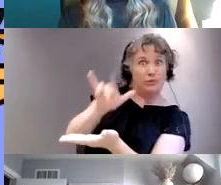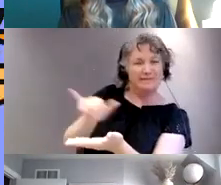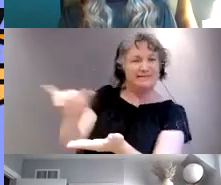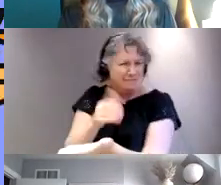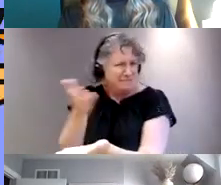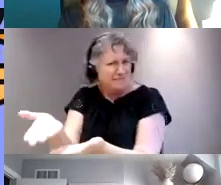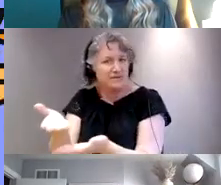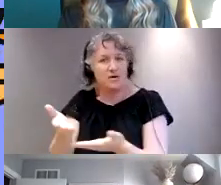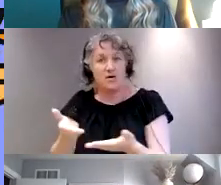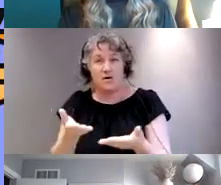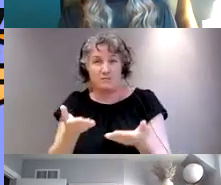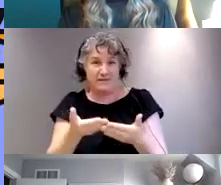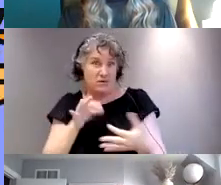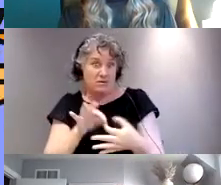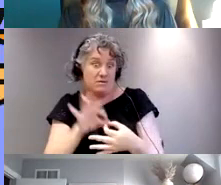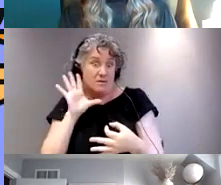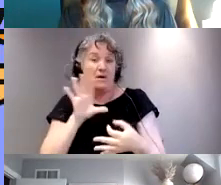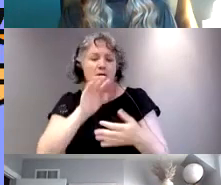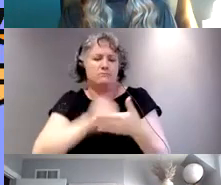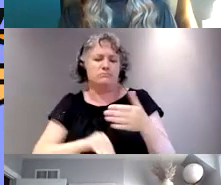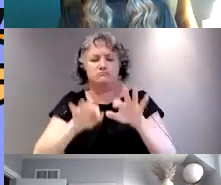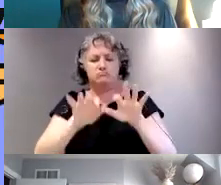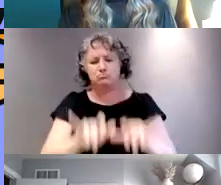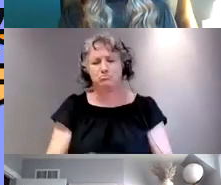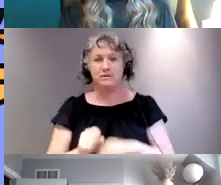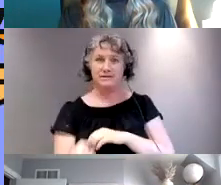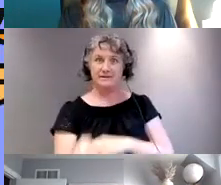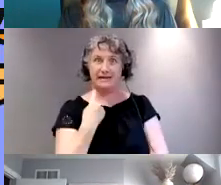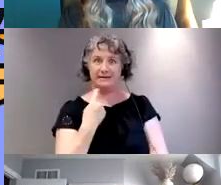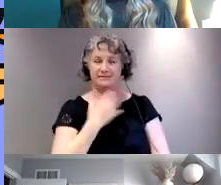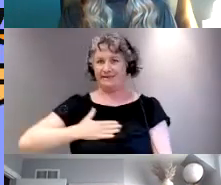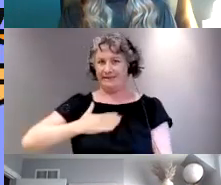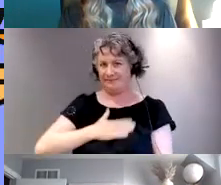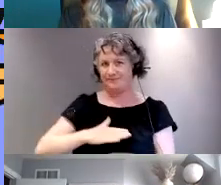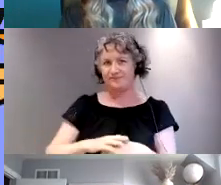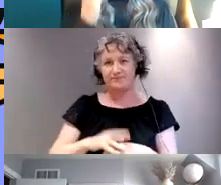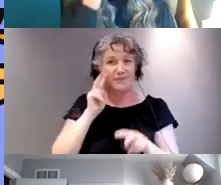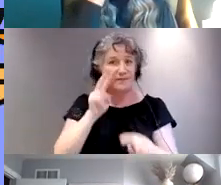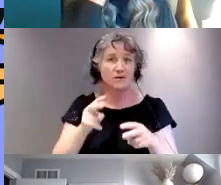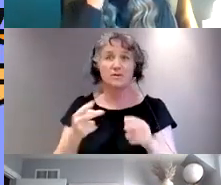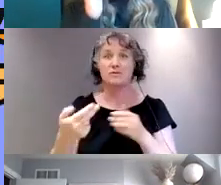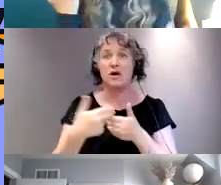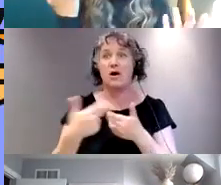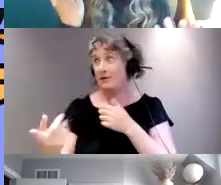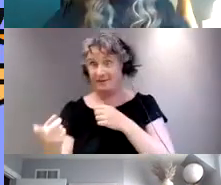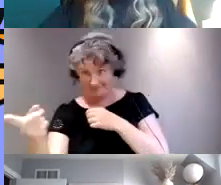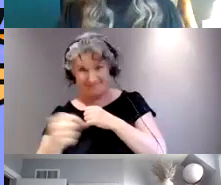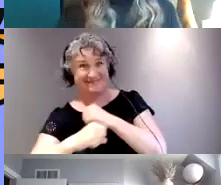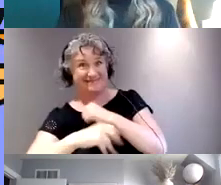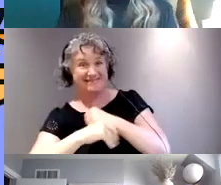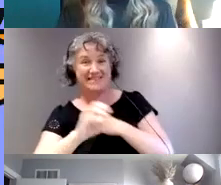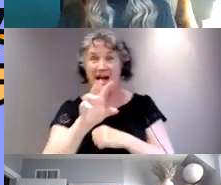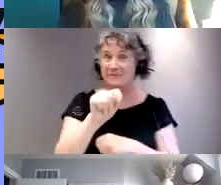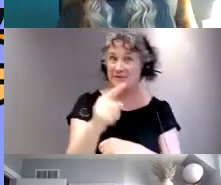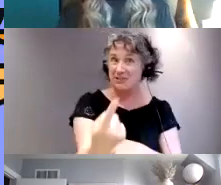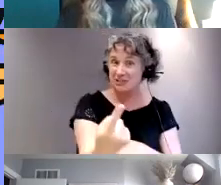that right after the webinar is wrapped up, and looking forward to joining us. Julie already gave us a plug for October 1st for